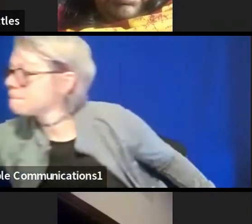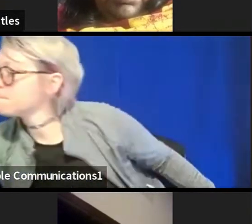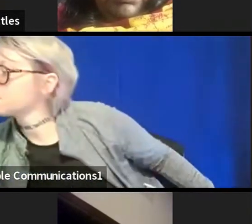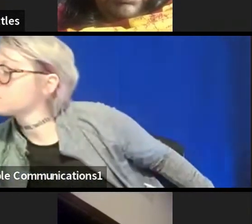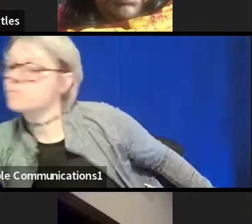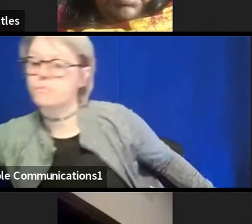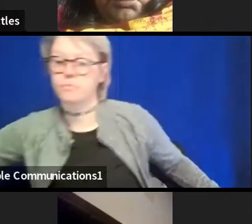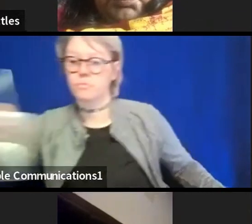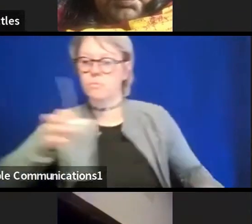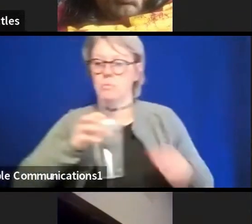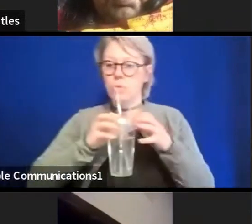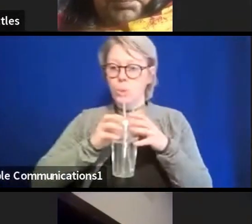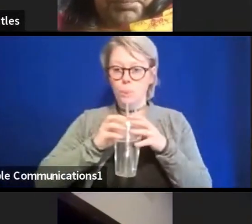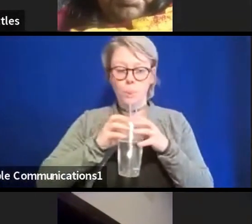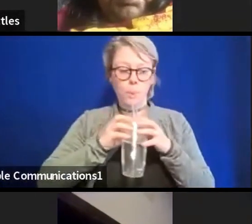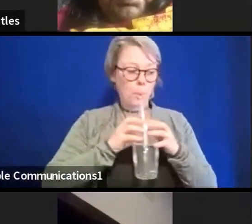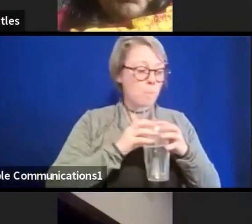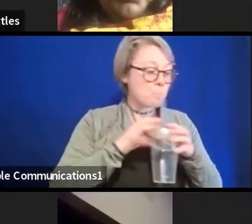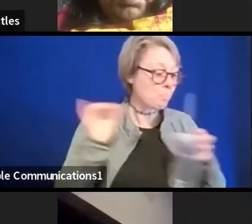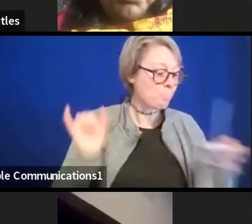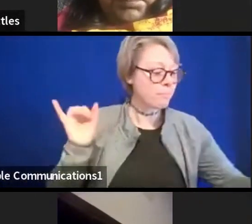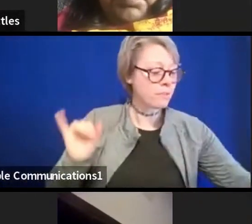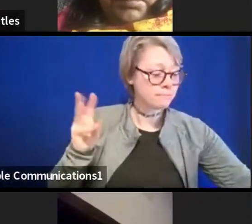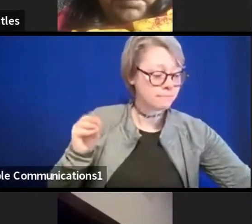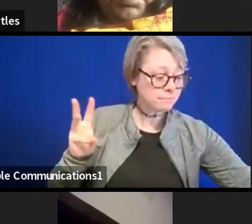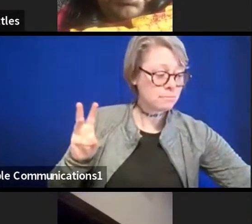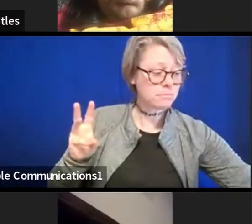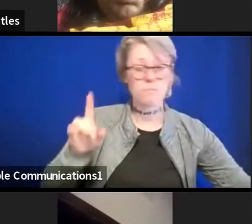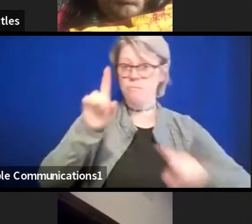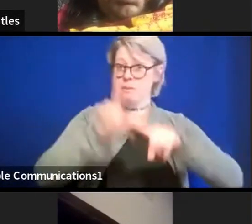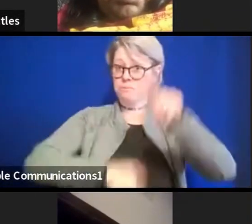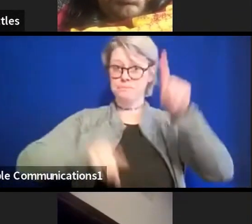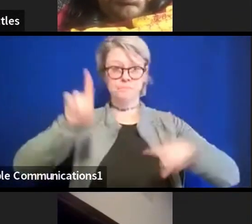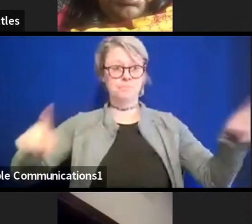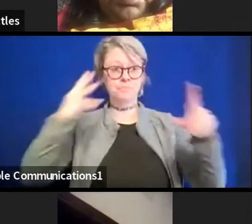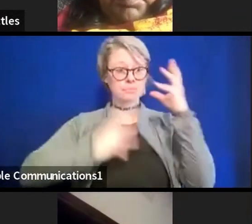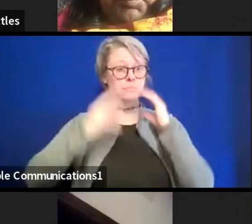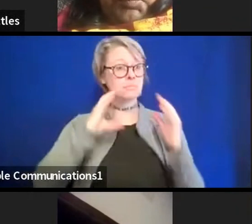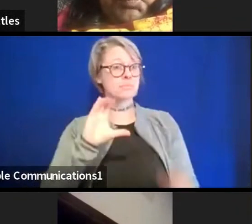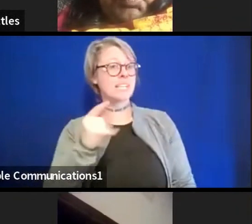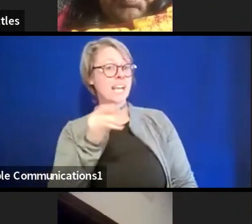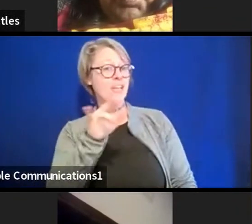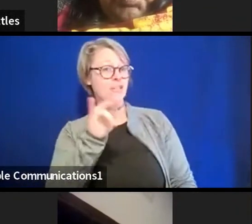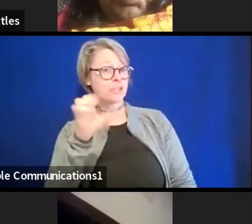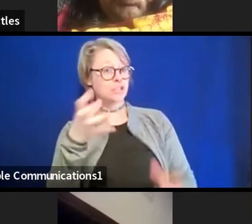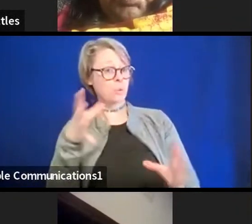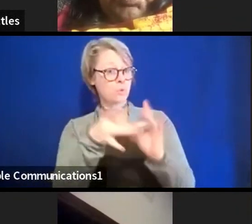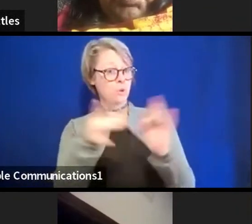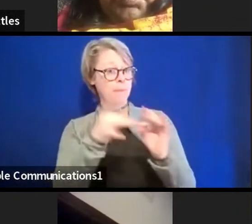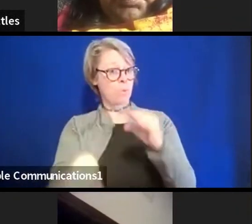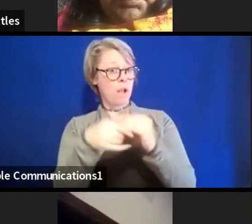wow, that was a lot of different experiences. I don't know, Catherine, if you wanted to comment or ask any further